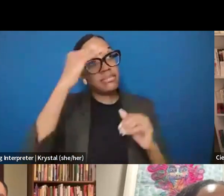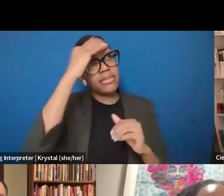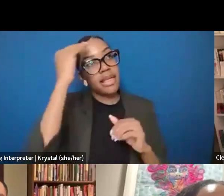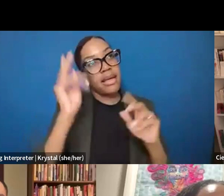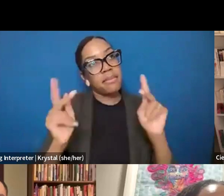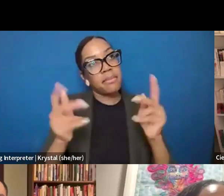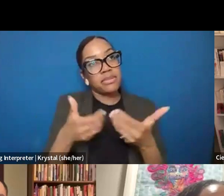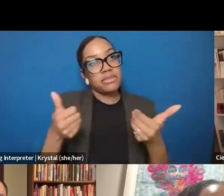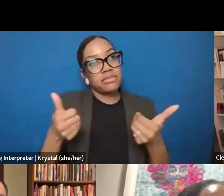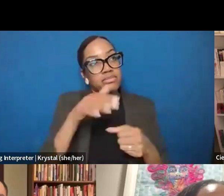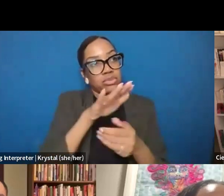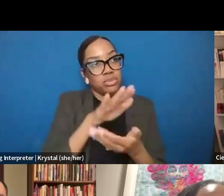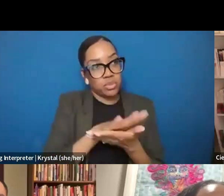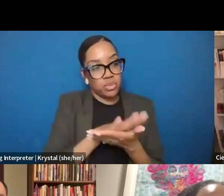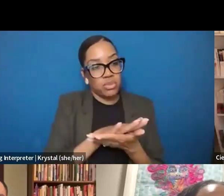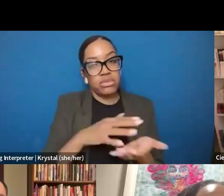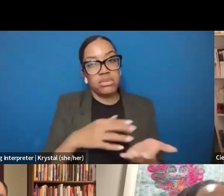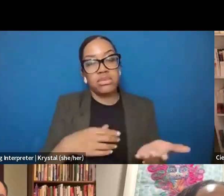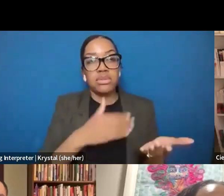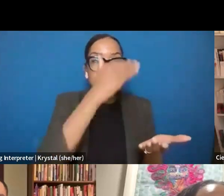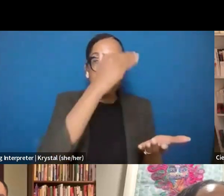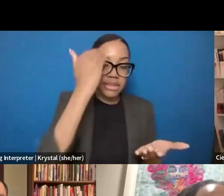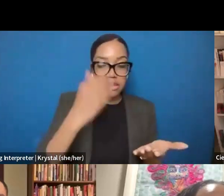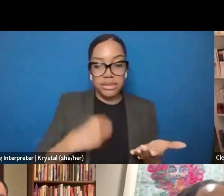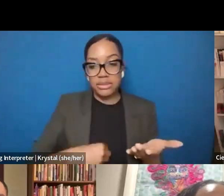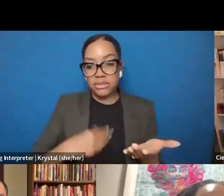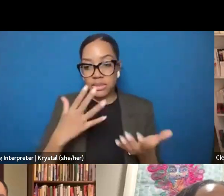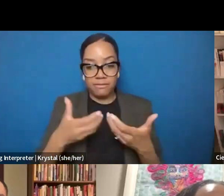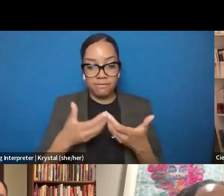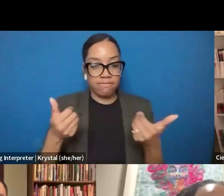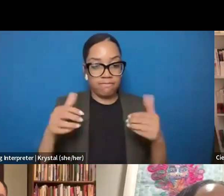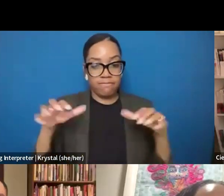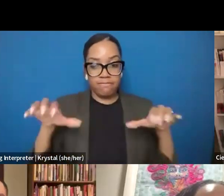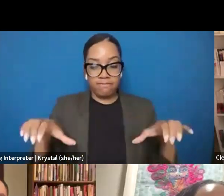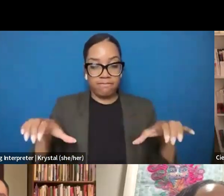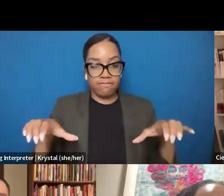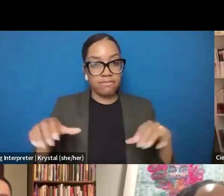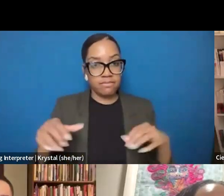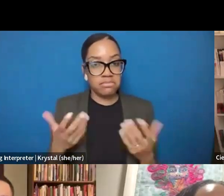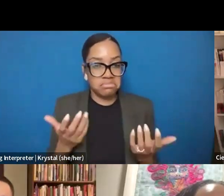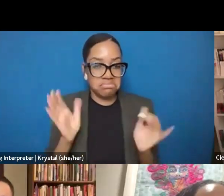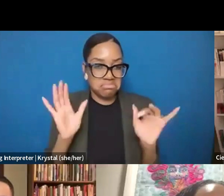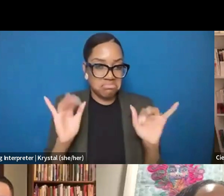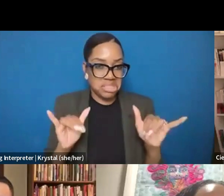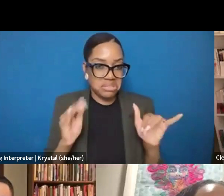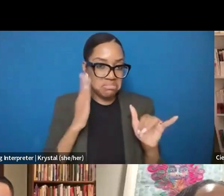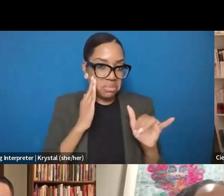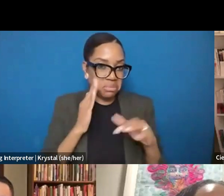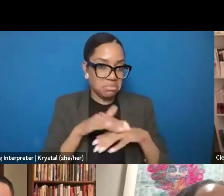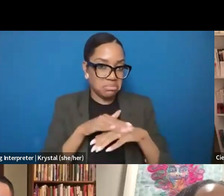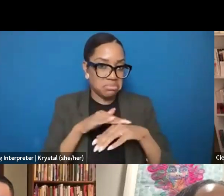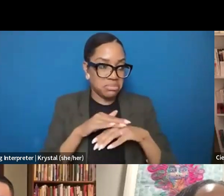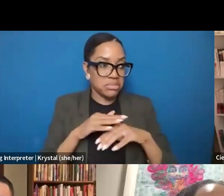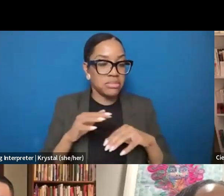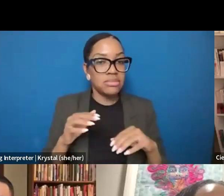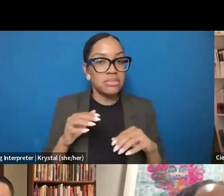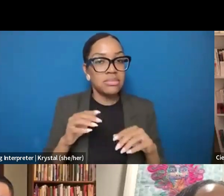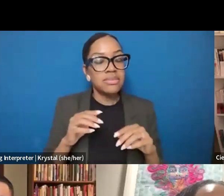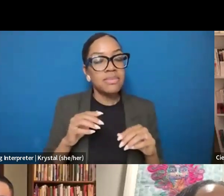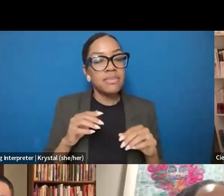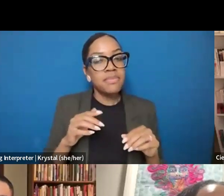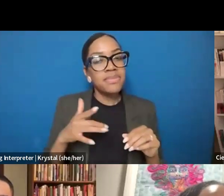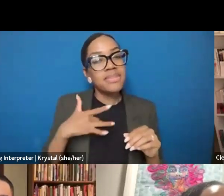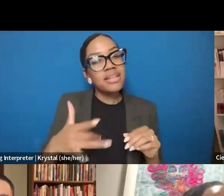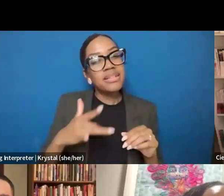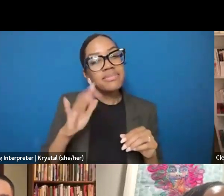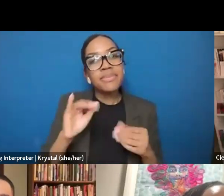Um, and in many ways, the kind of narrative that we tell about that story has often been one